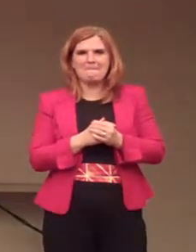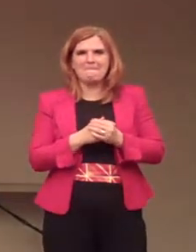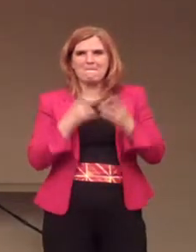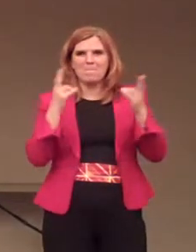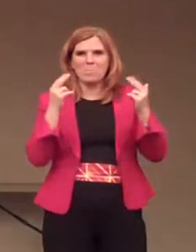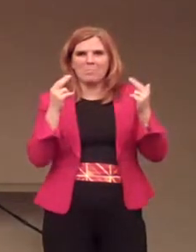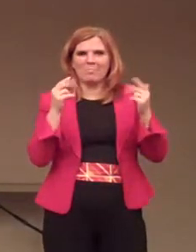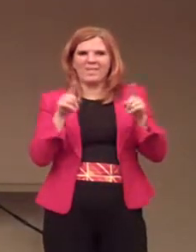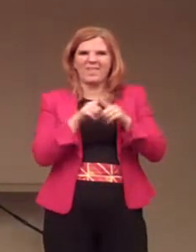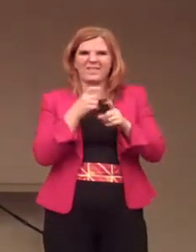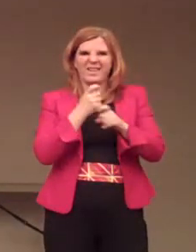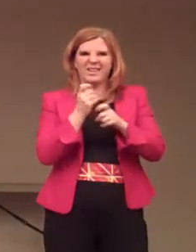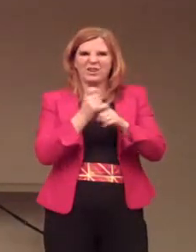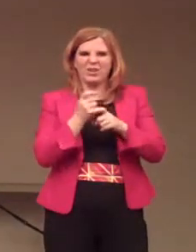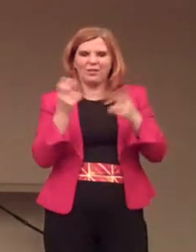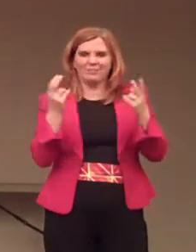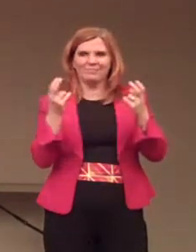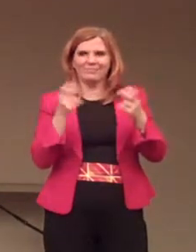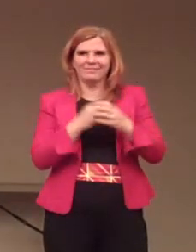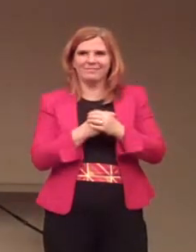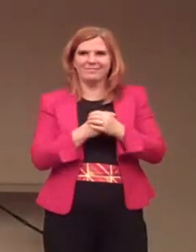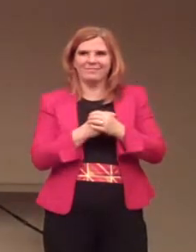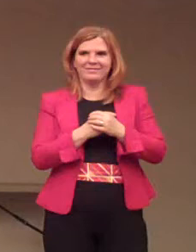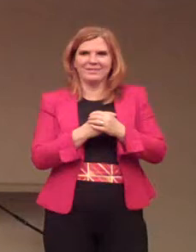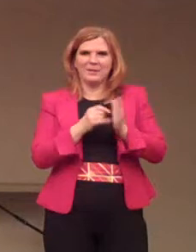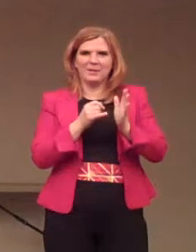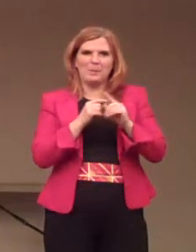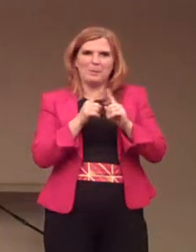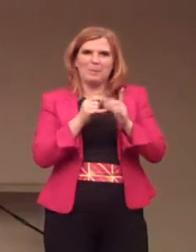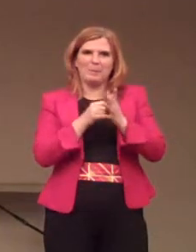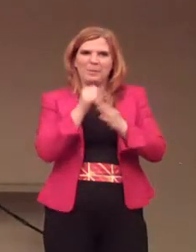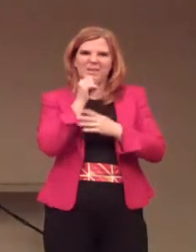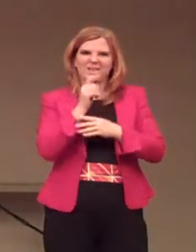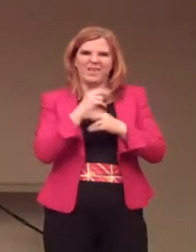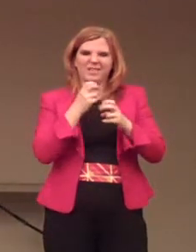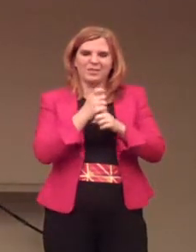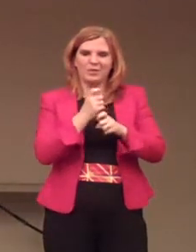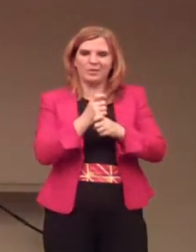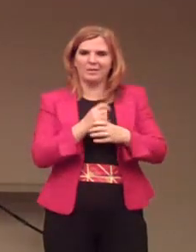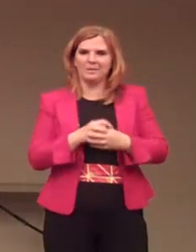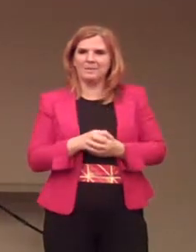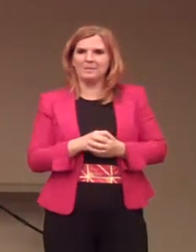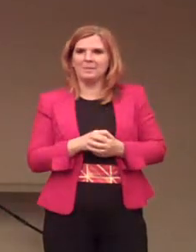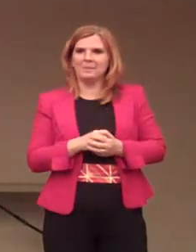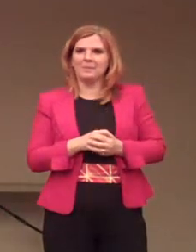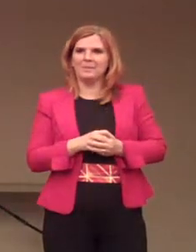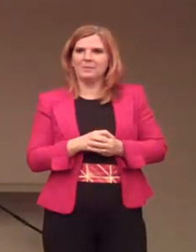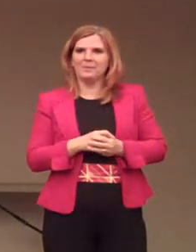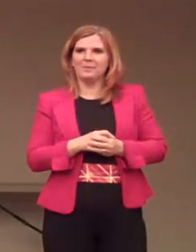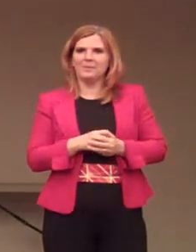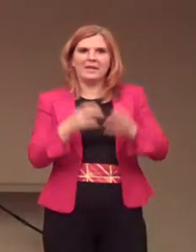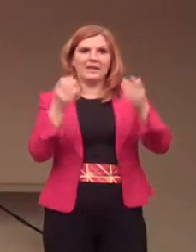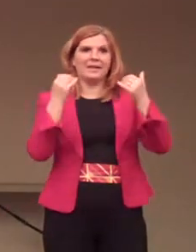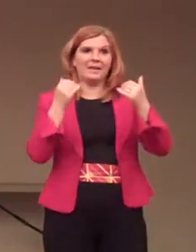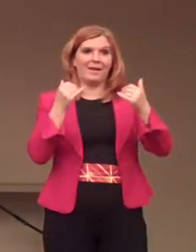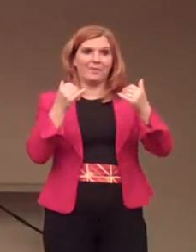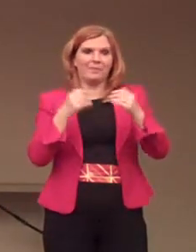It was like a joke. It wasn't a joke. It was just like a joke. Okay.